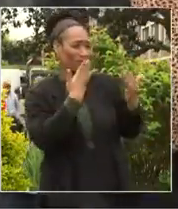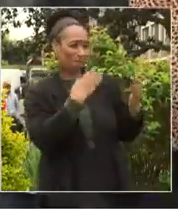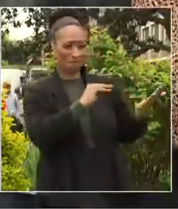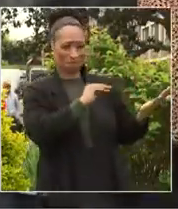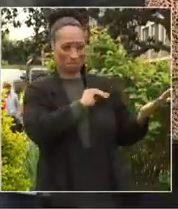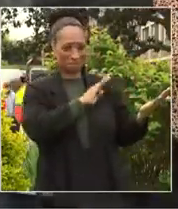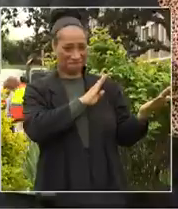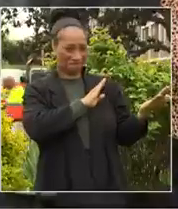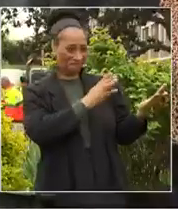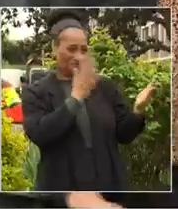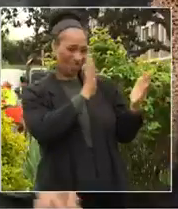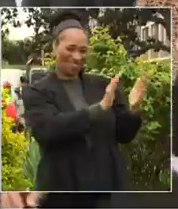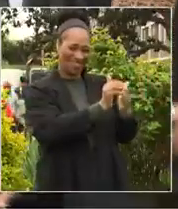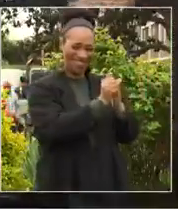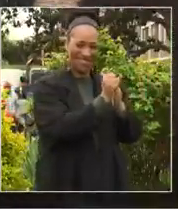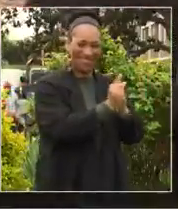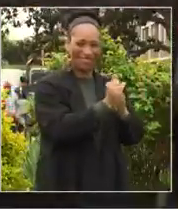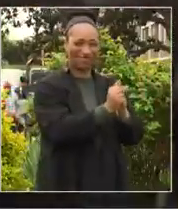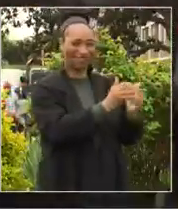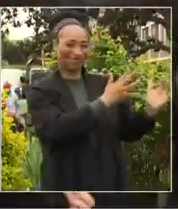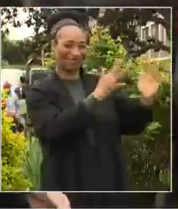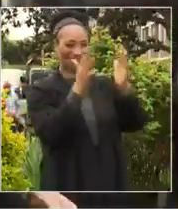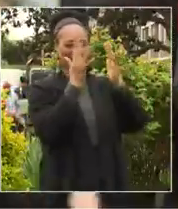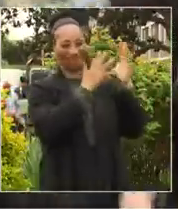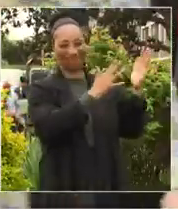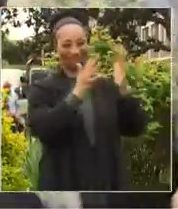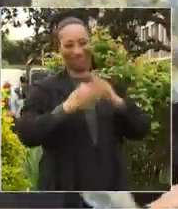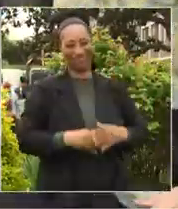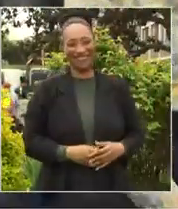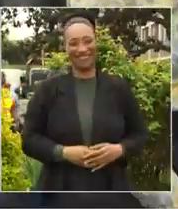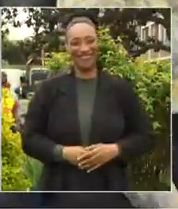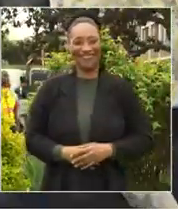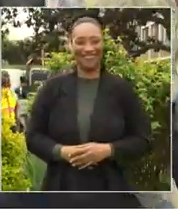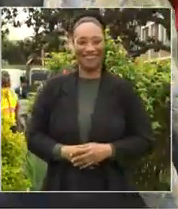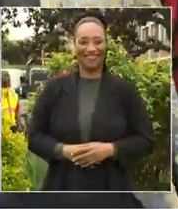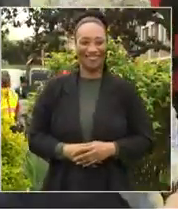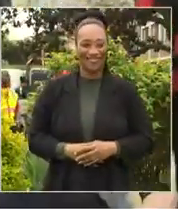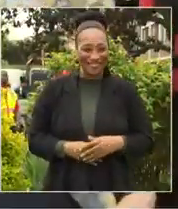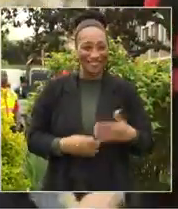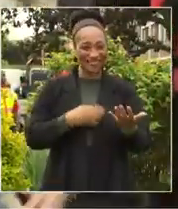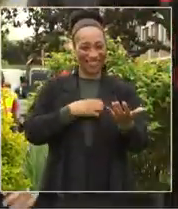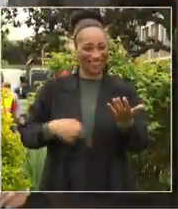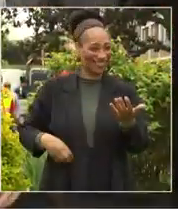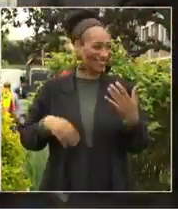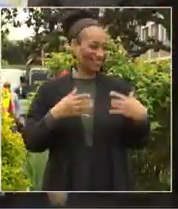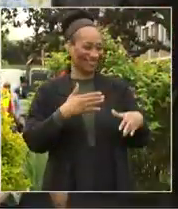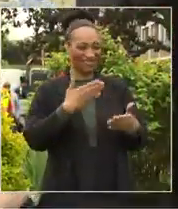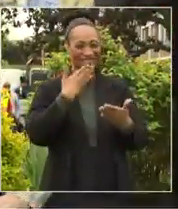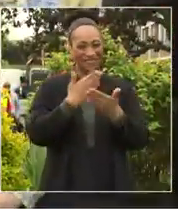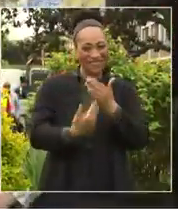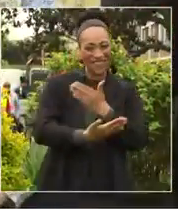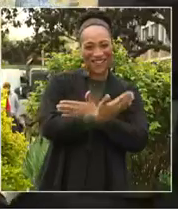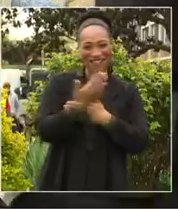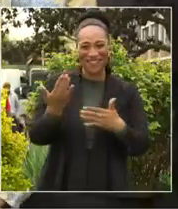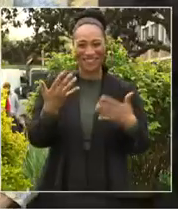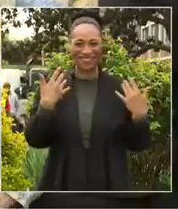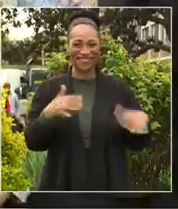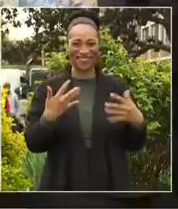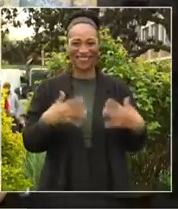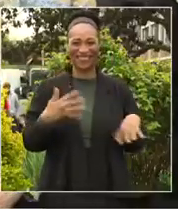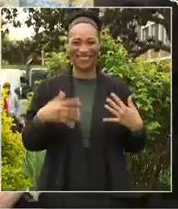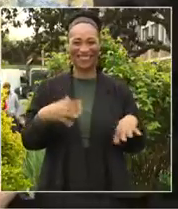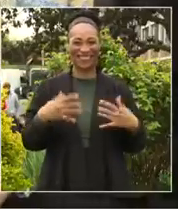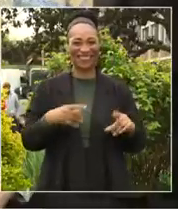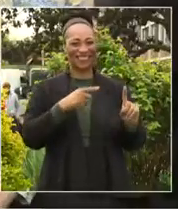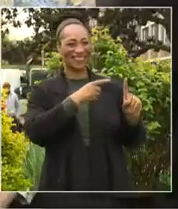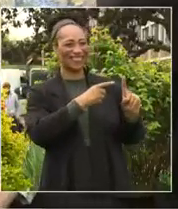you. Thank you. Well, good morning, everybody. Welcome to